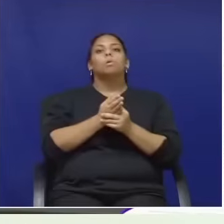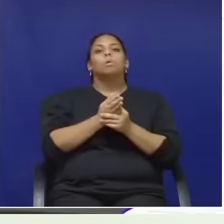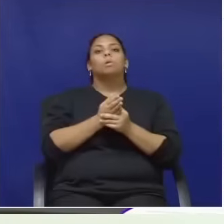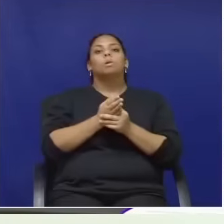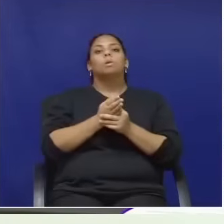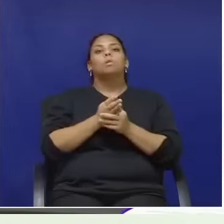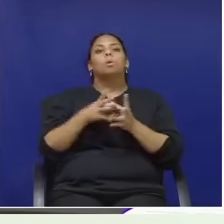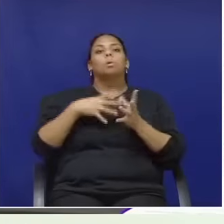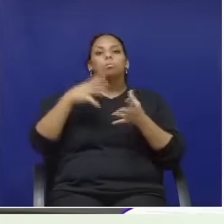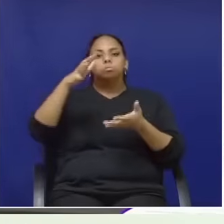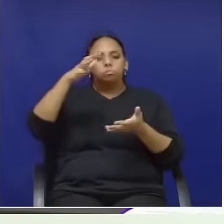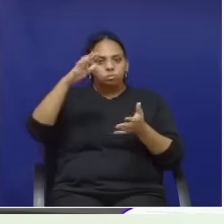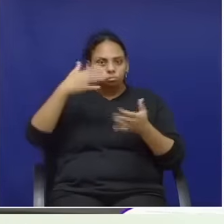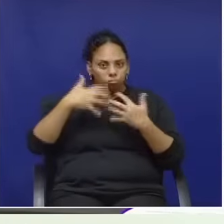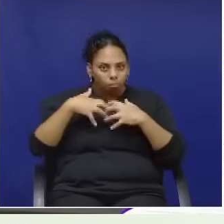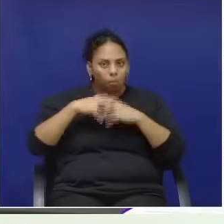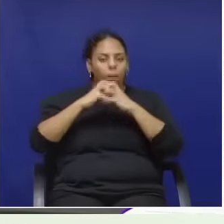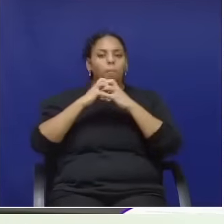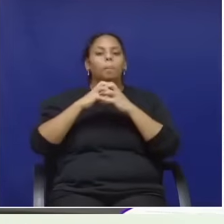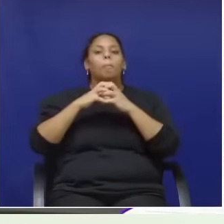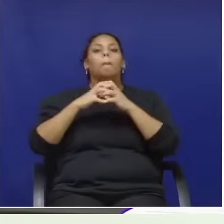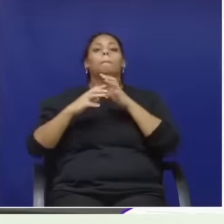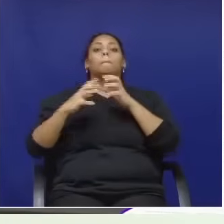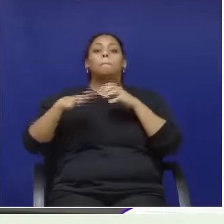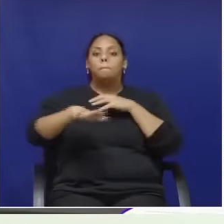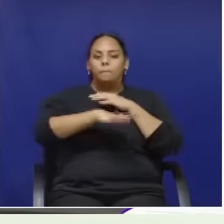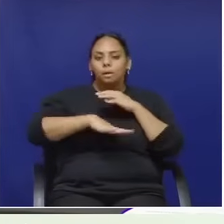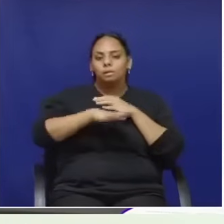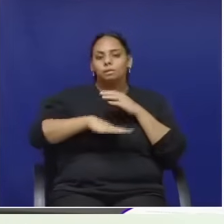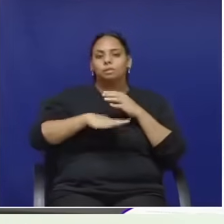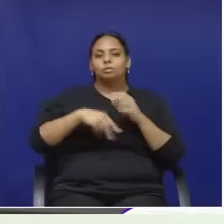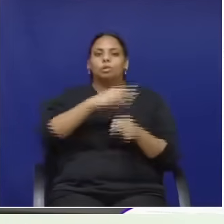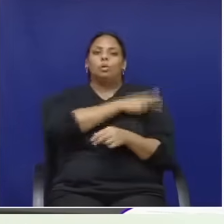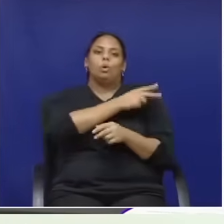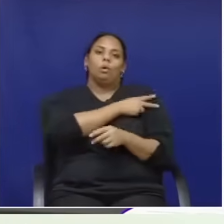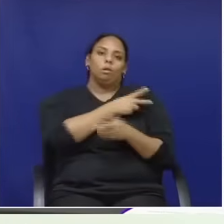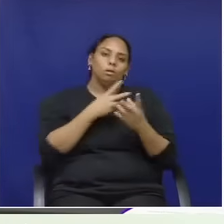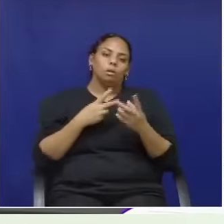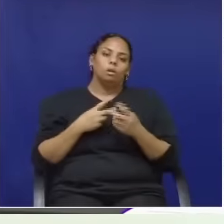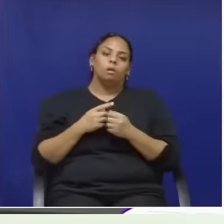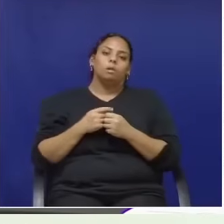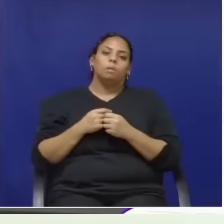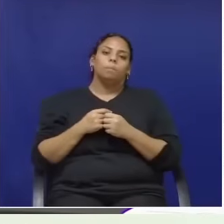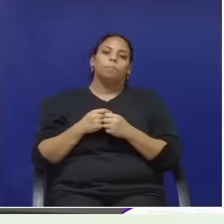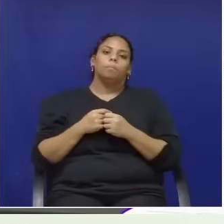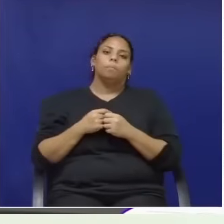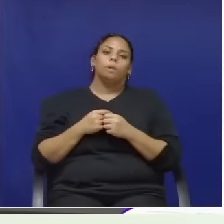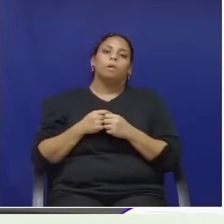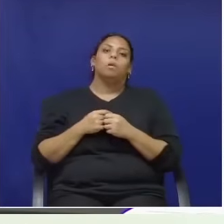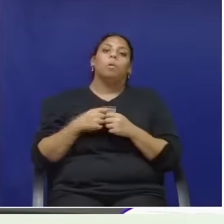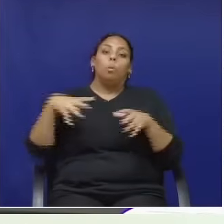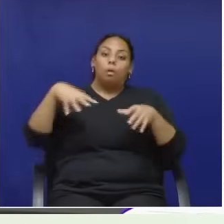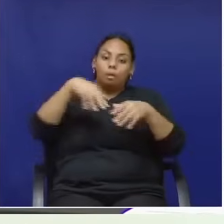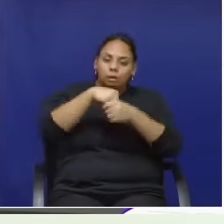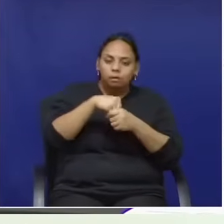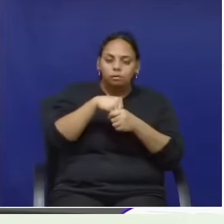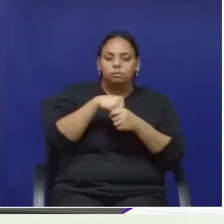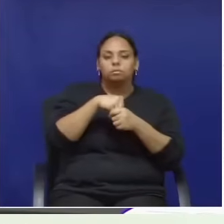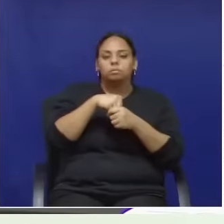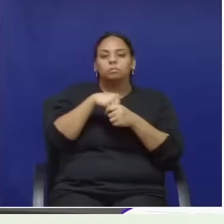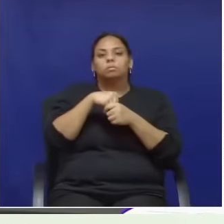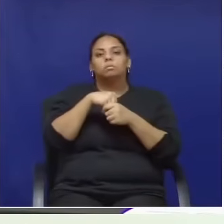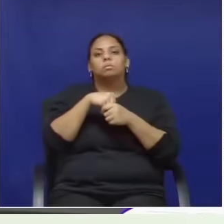implementation of standing-based security measures as prescribed within departmental